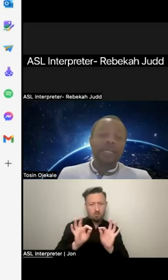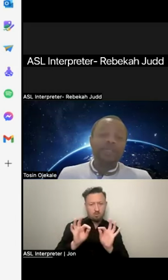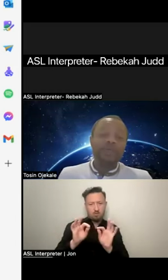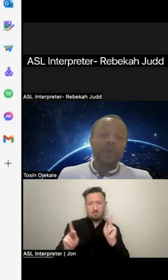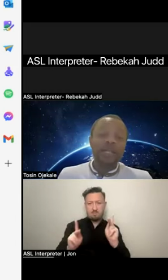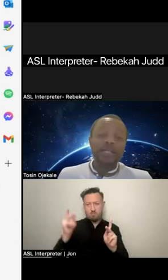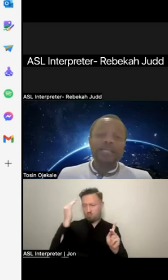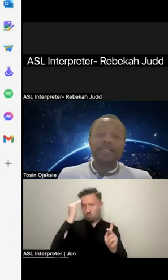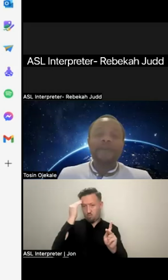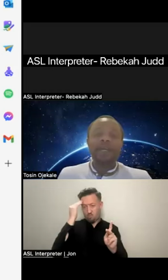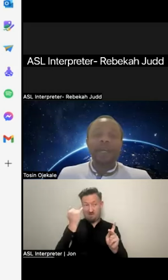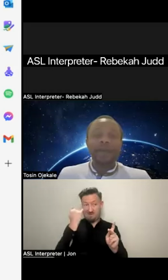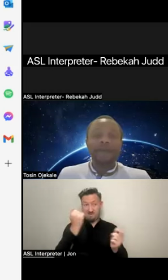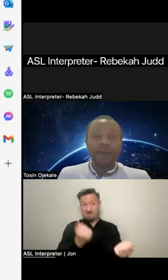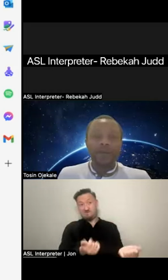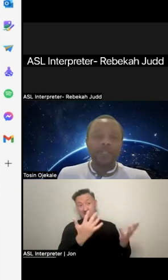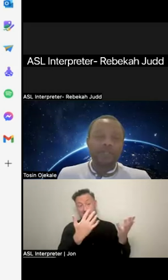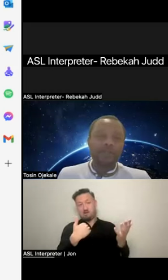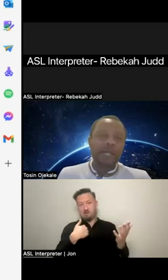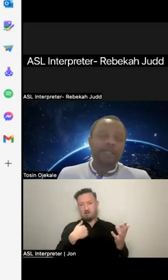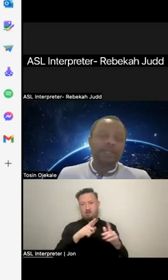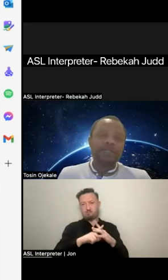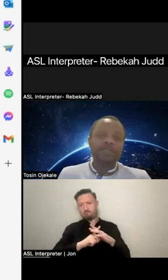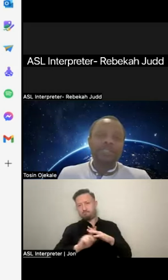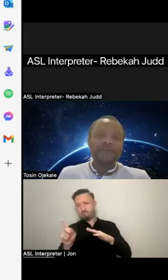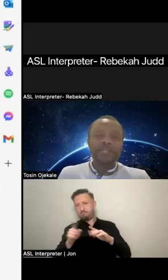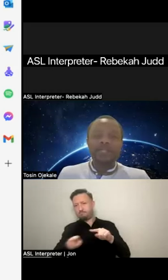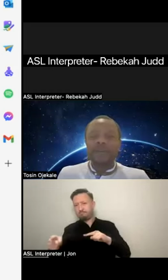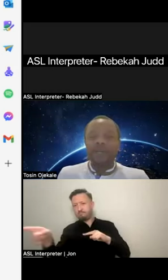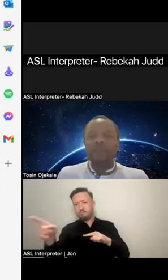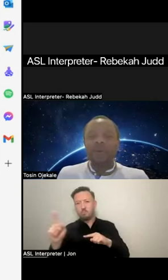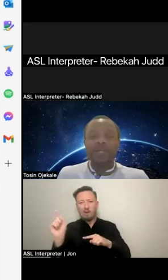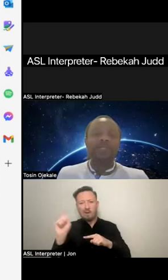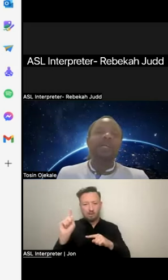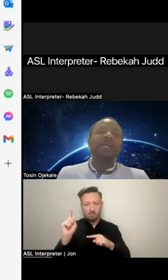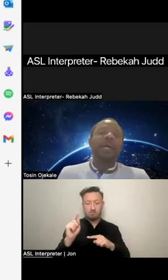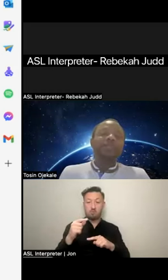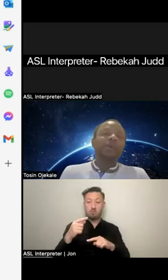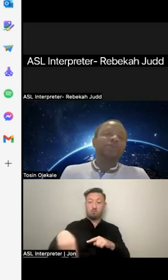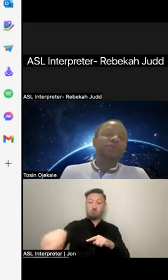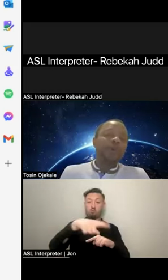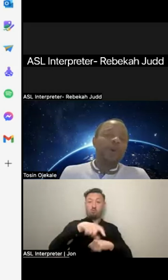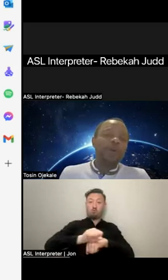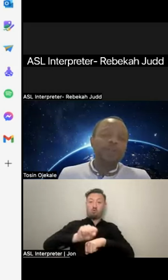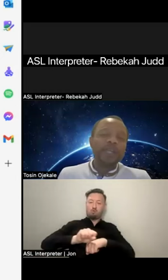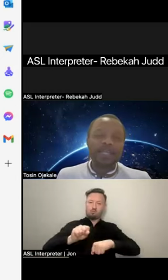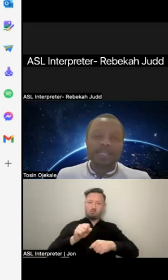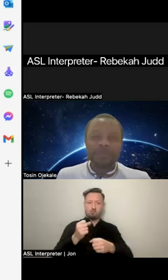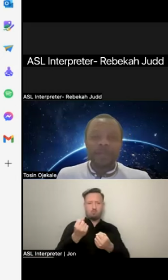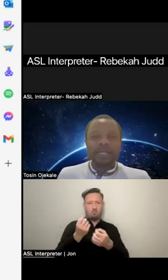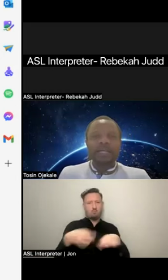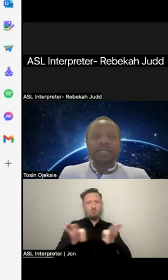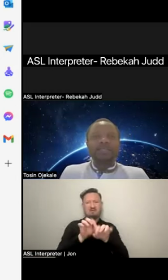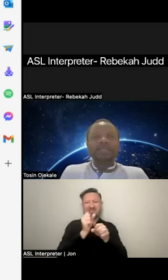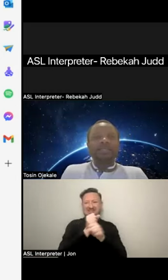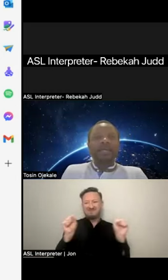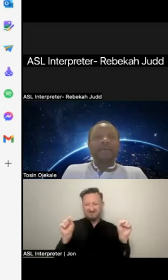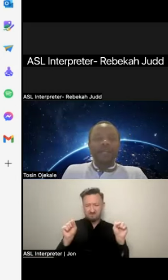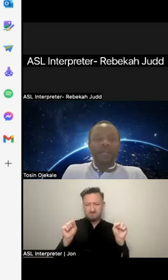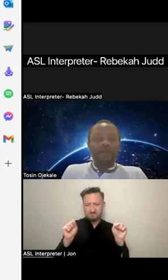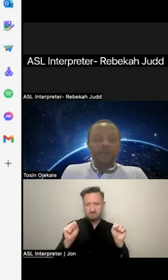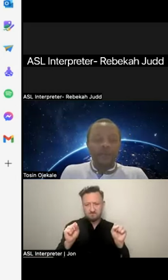important that you know at least the fire evacuation plan. Your safety is very important, and you must know all of the exit plan that